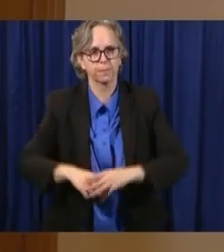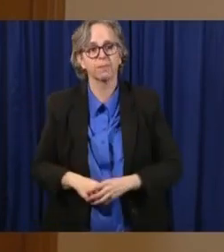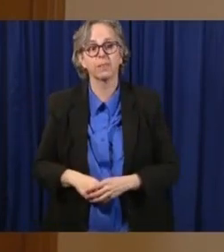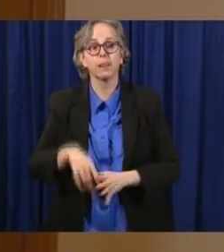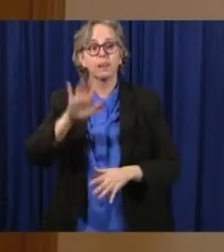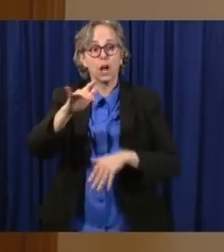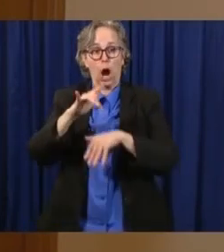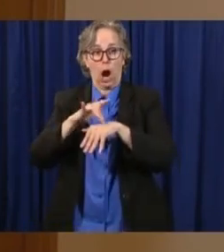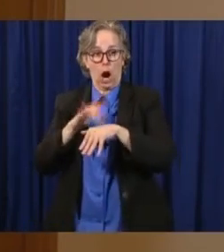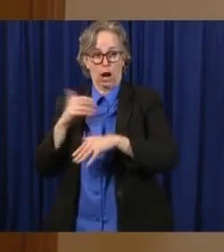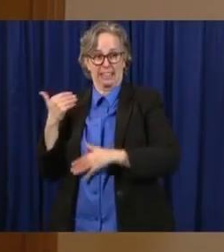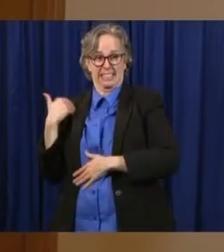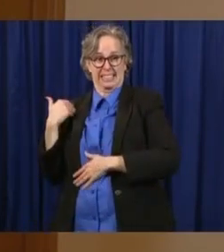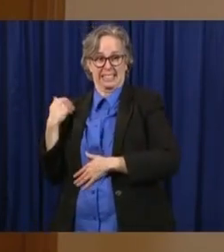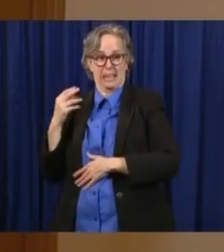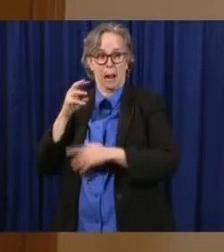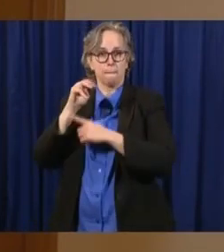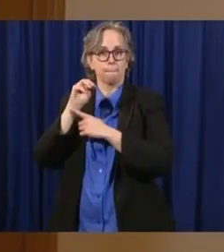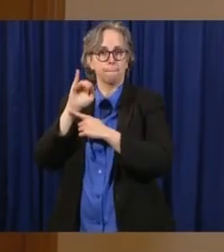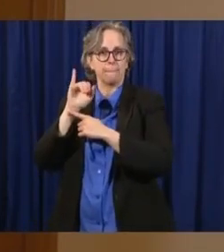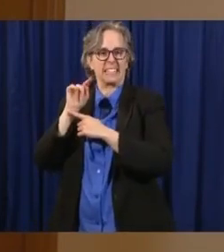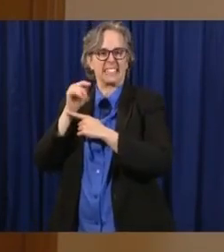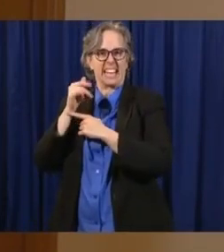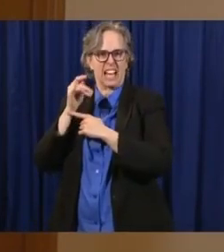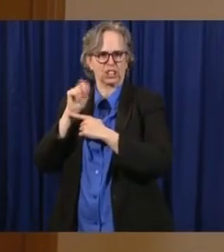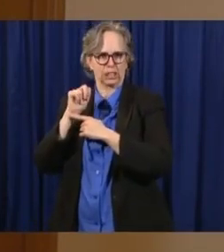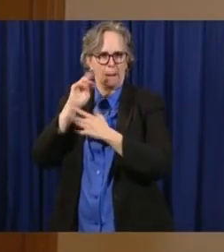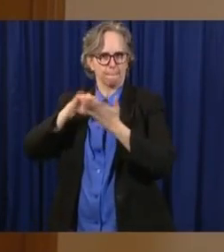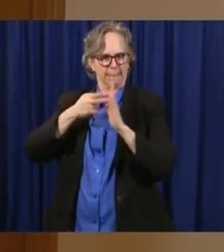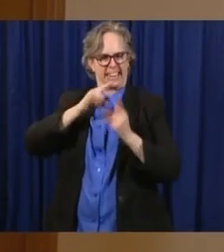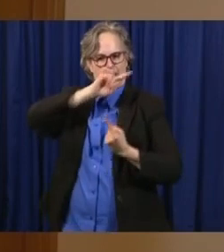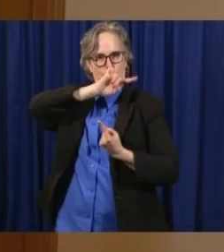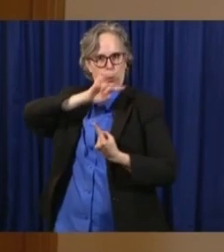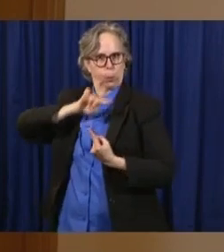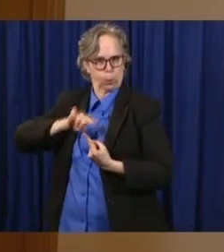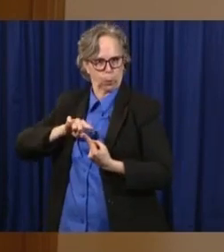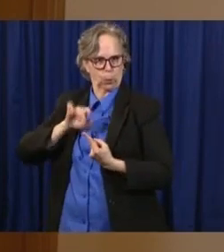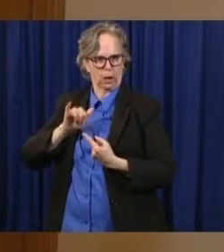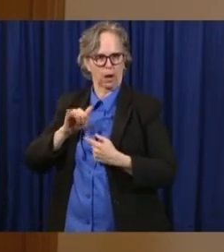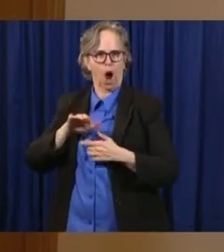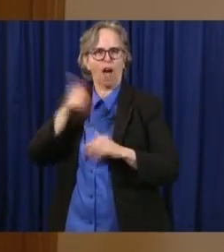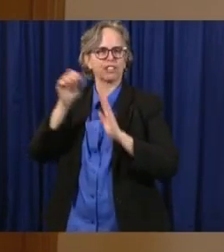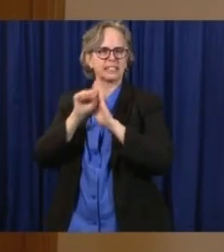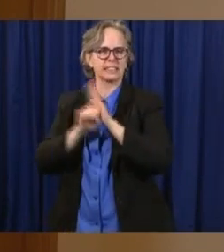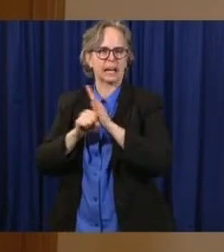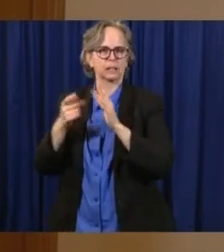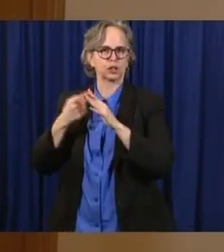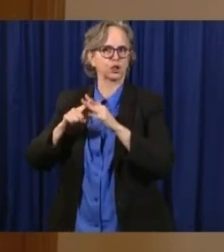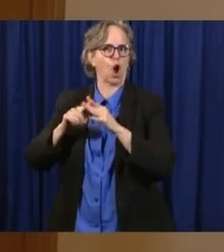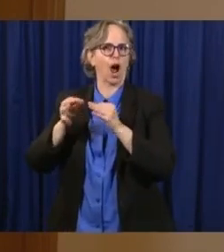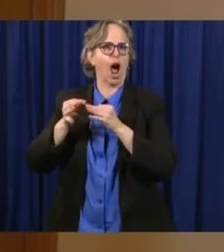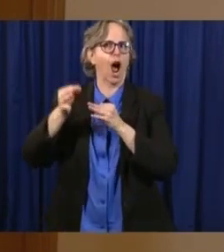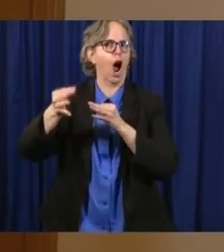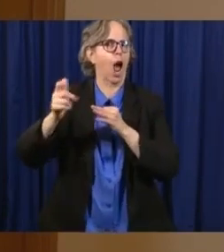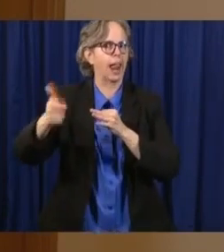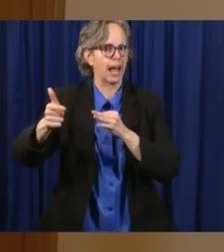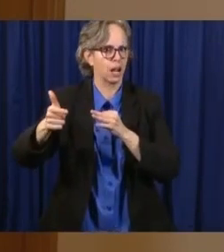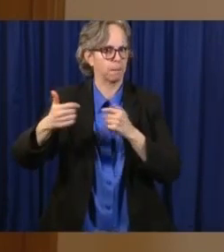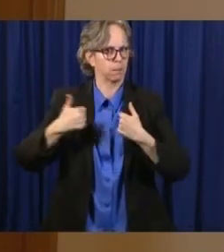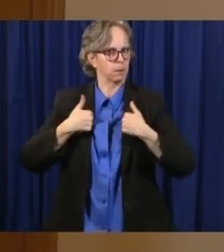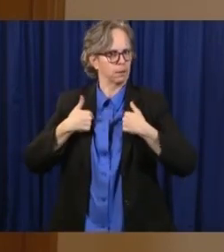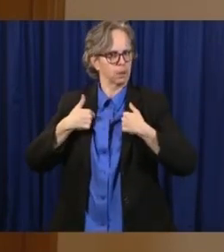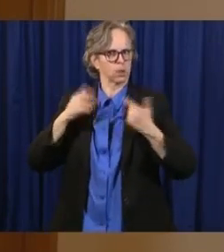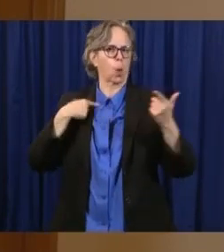mitigation. Some people came in a little bit later. And you see then that they're worse off on the numbers at